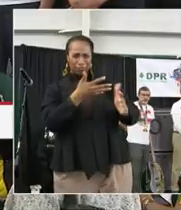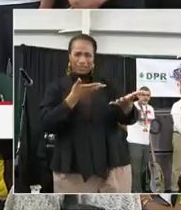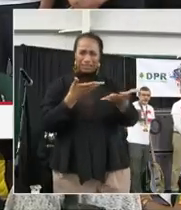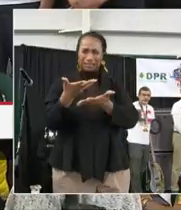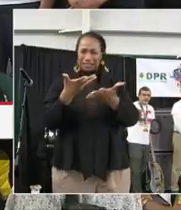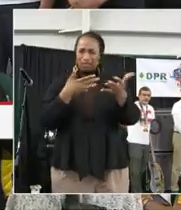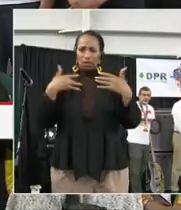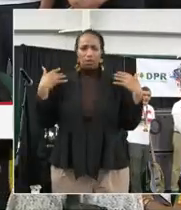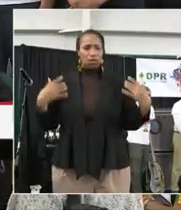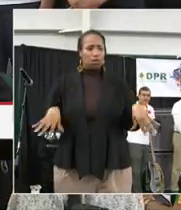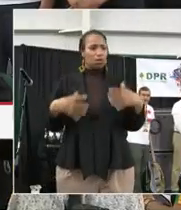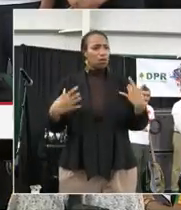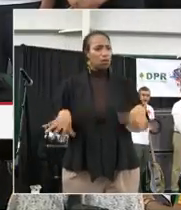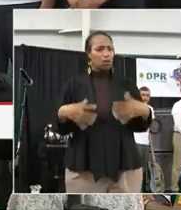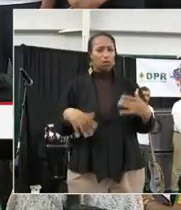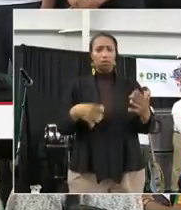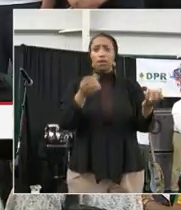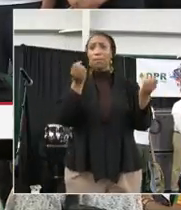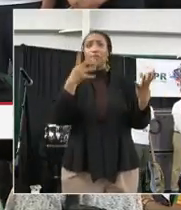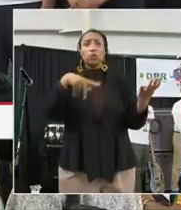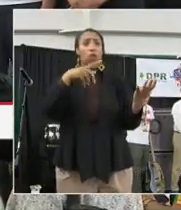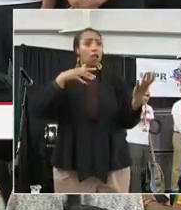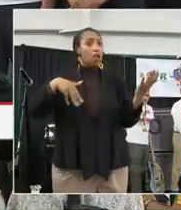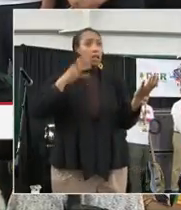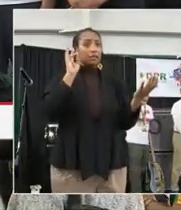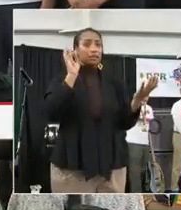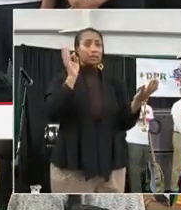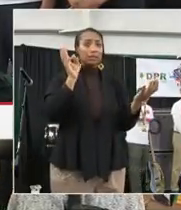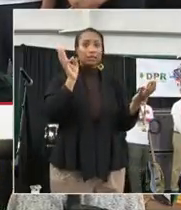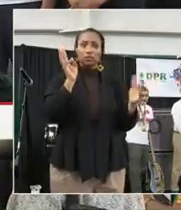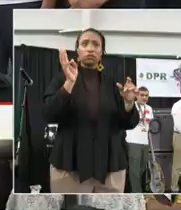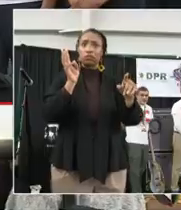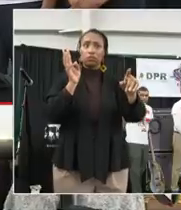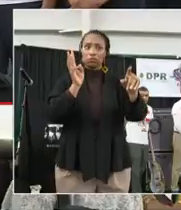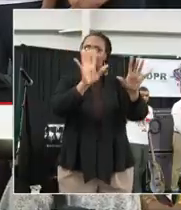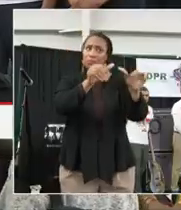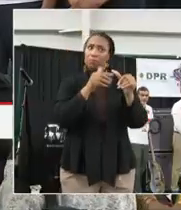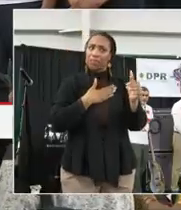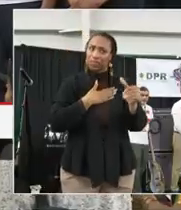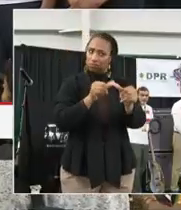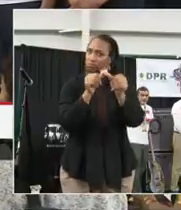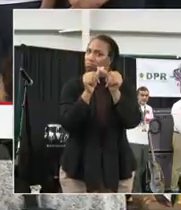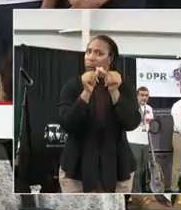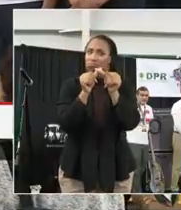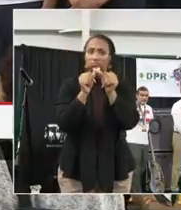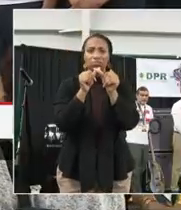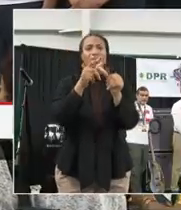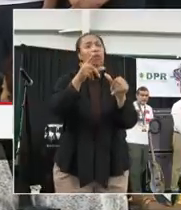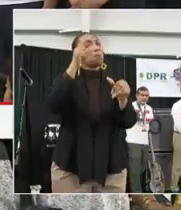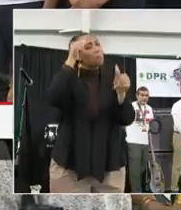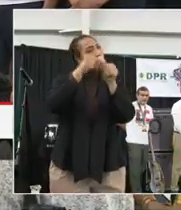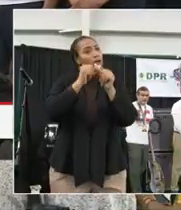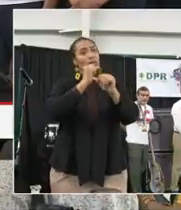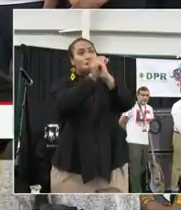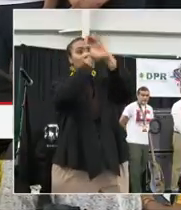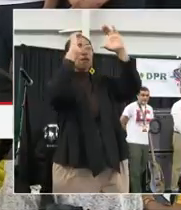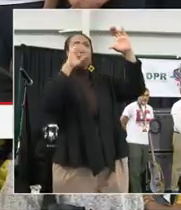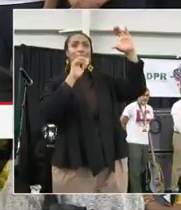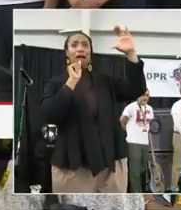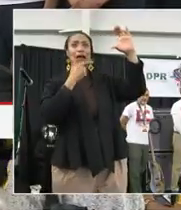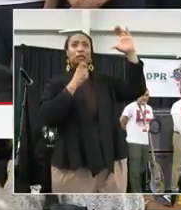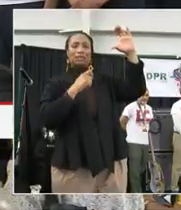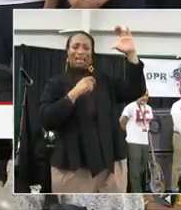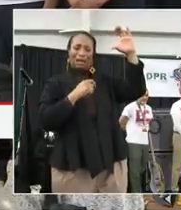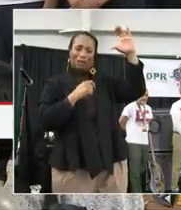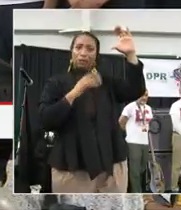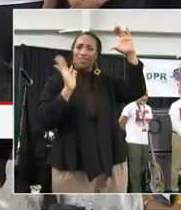what? They continue to flip the script on aging. We want to thank all of our partners who are